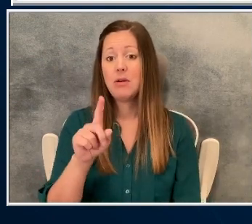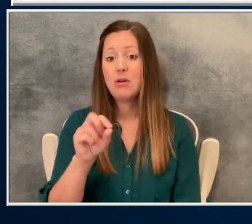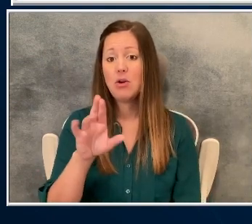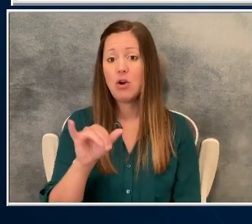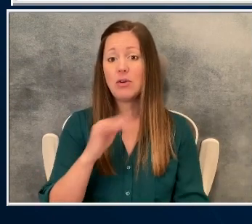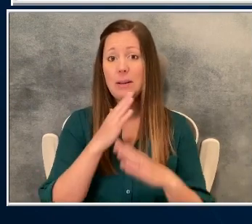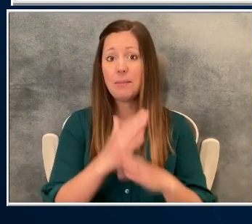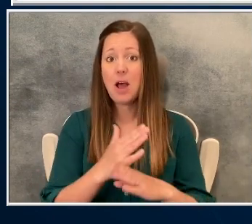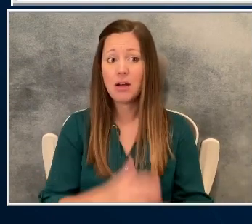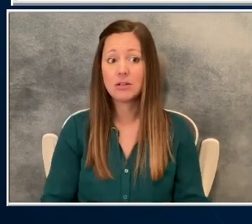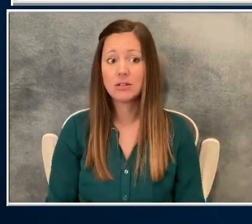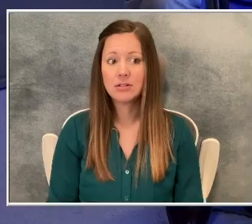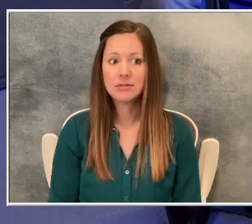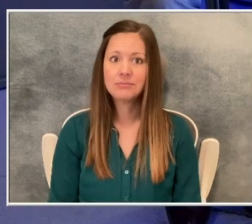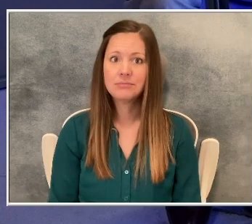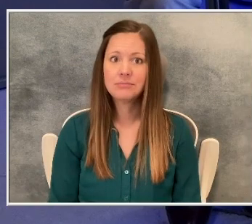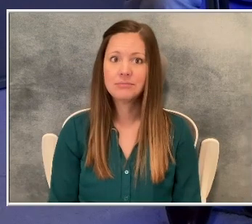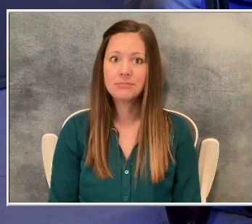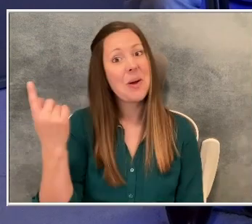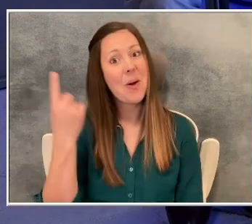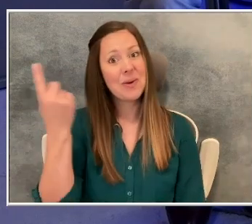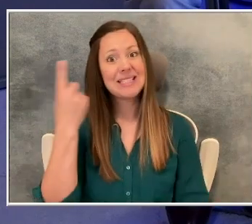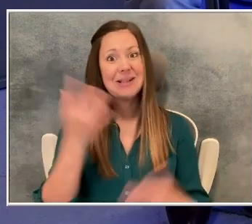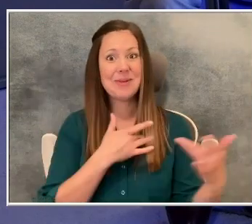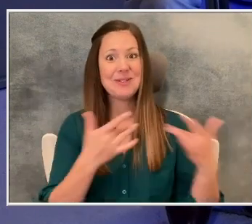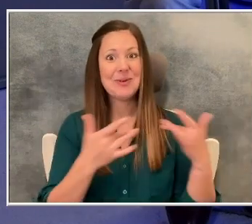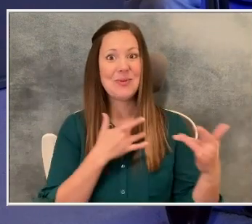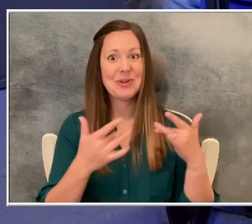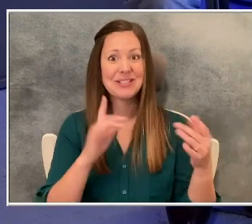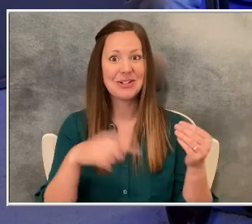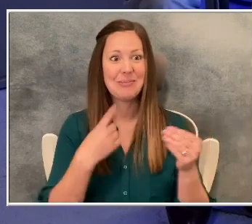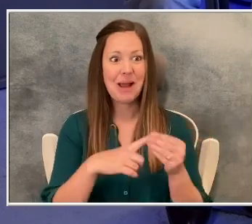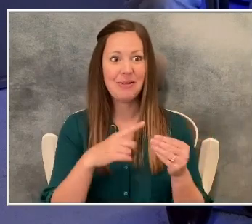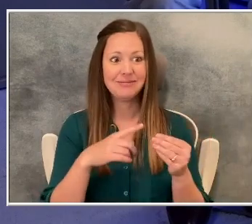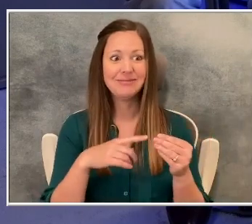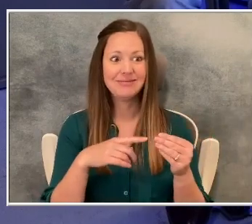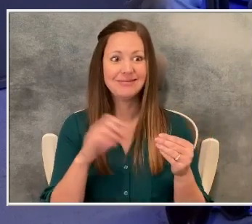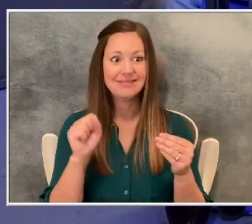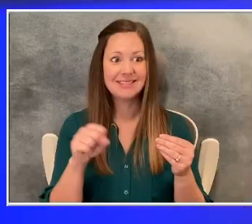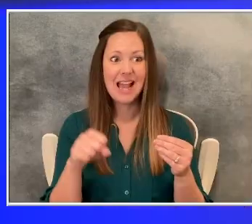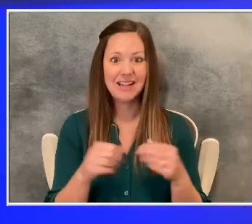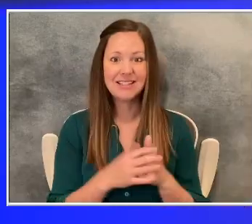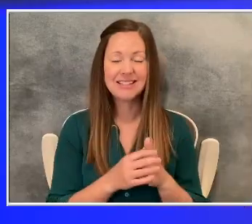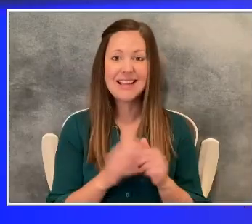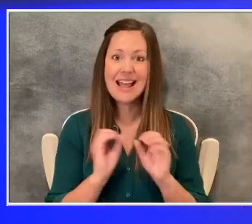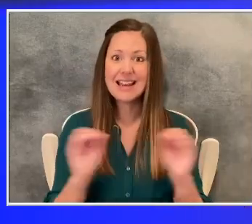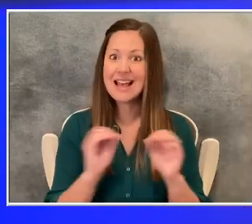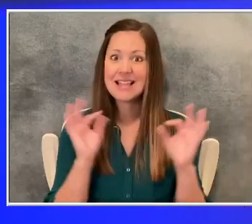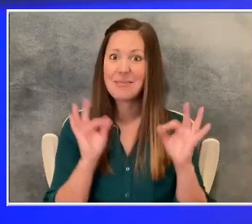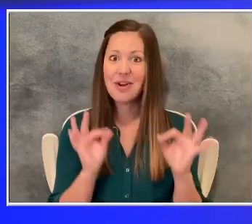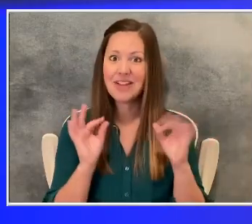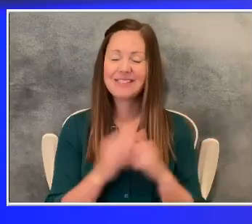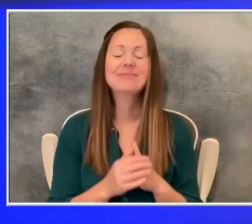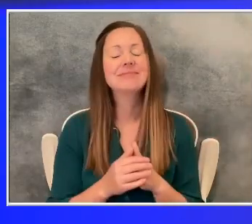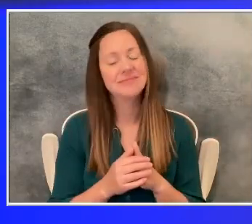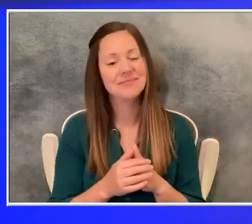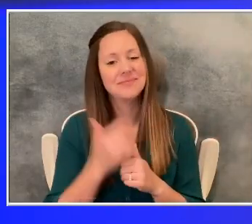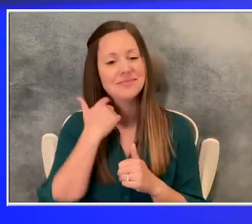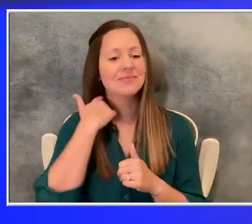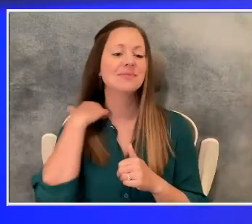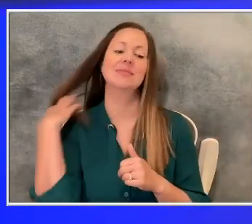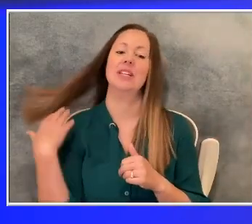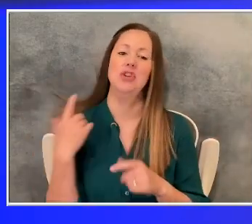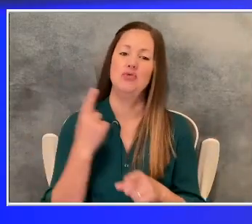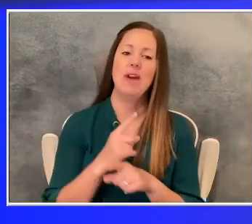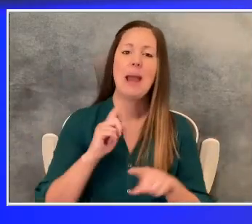always something to worry about because nothing's perfect, Dr. Bitt. Yeah, I agree with what you said there, that nothing is perfect, but the key is that you're trying to